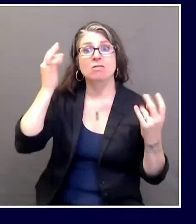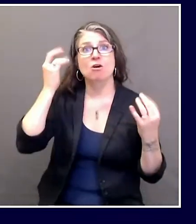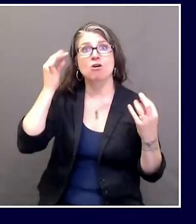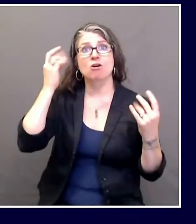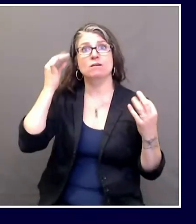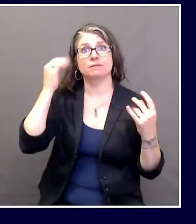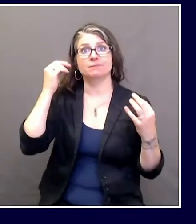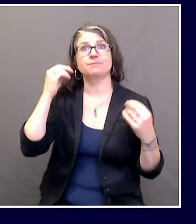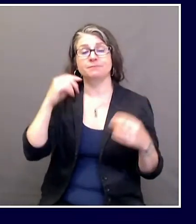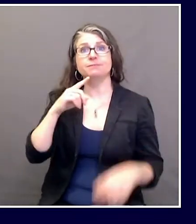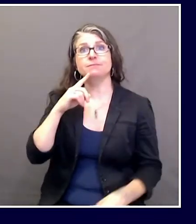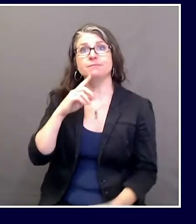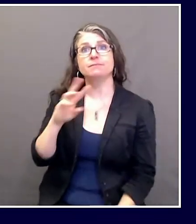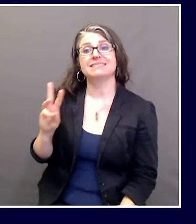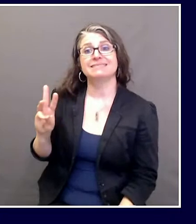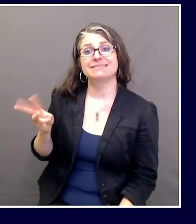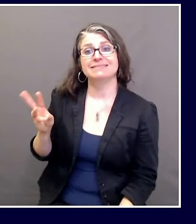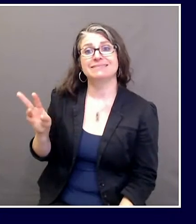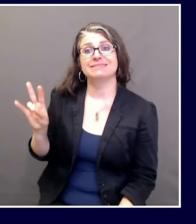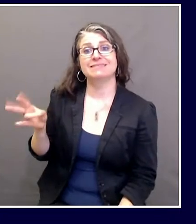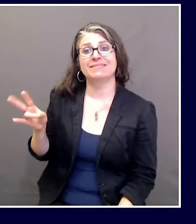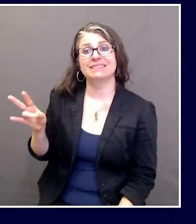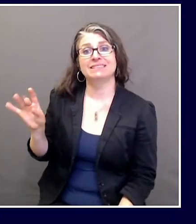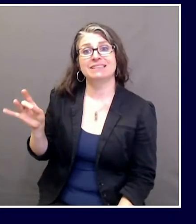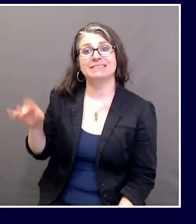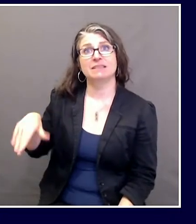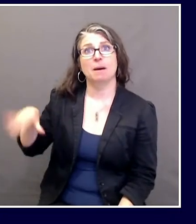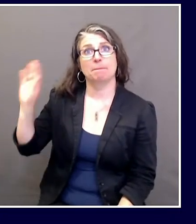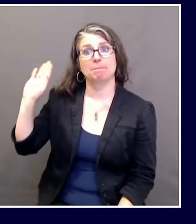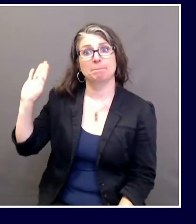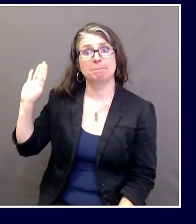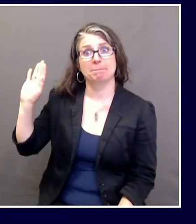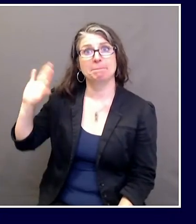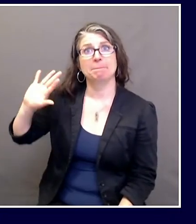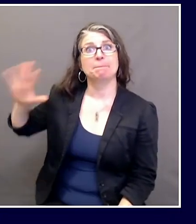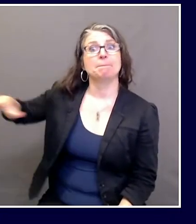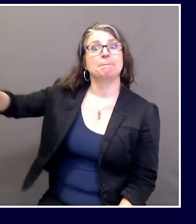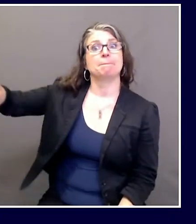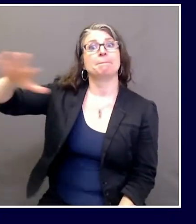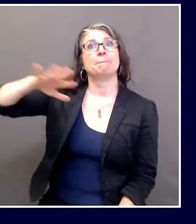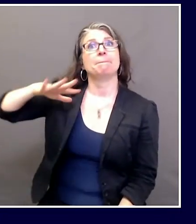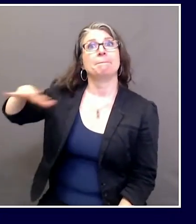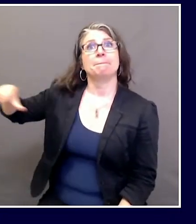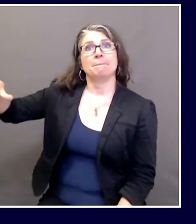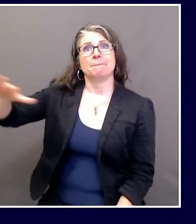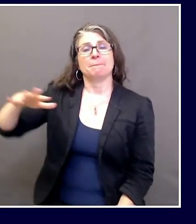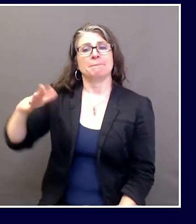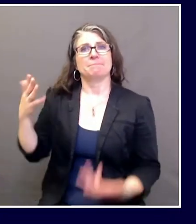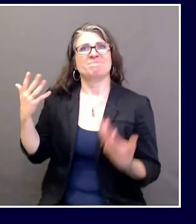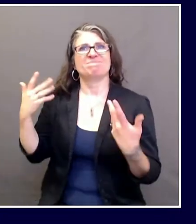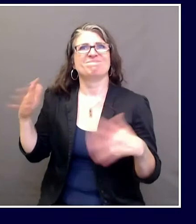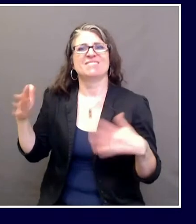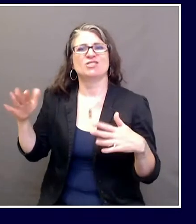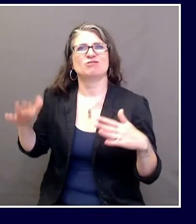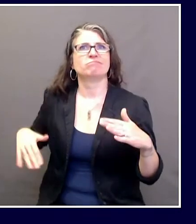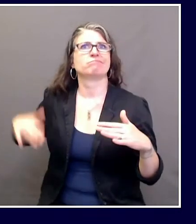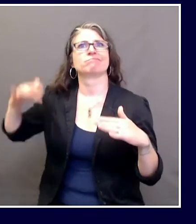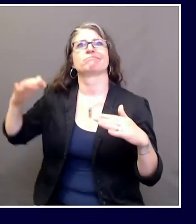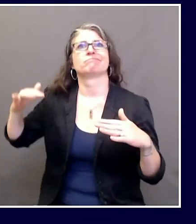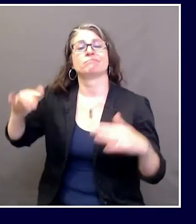70s, and over, they're already at a really high end. So for example, people in their 70s in